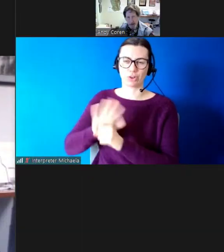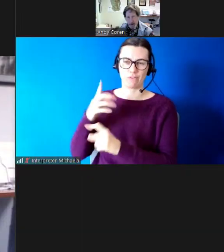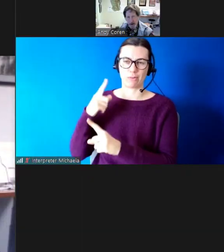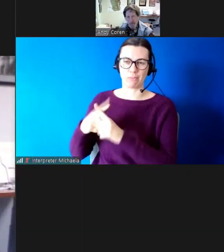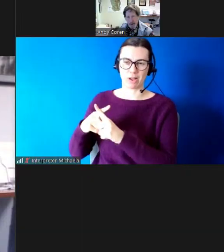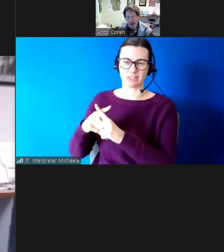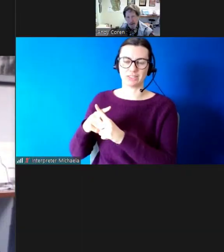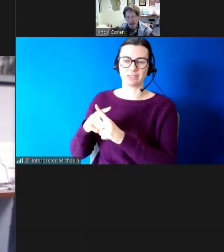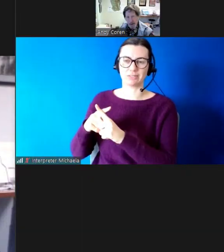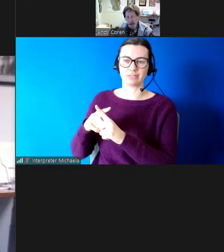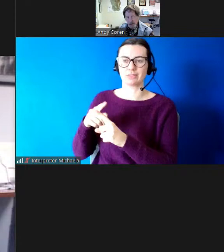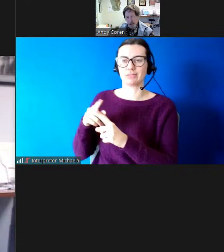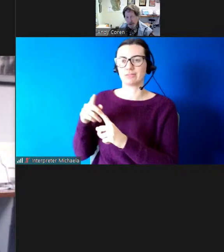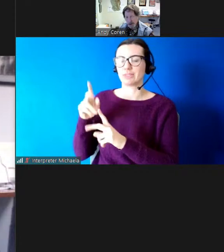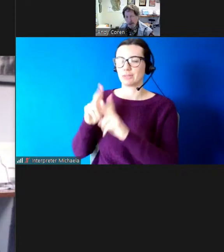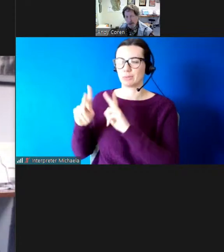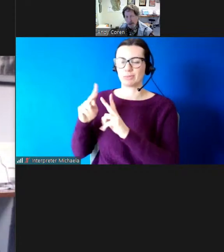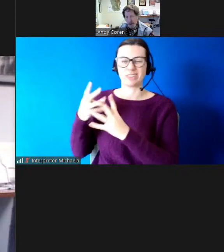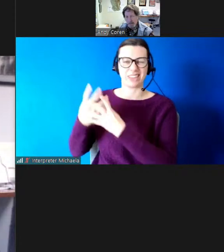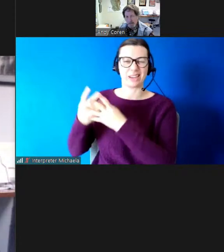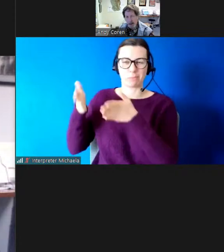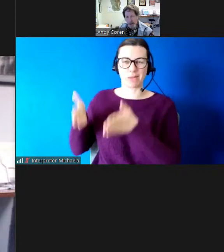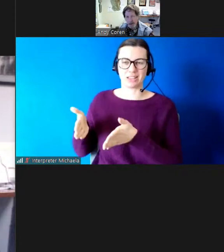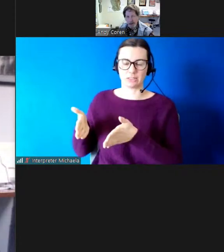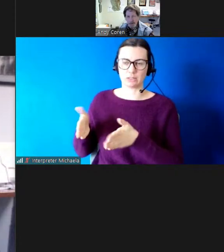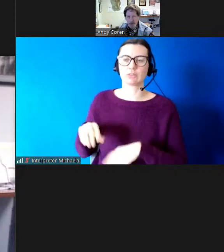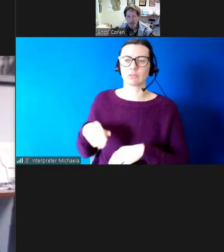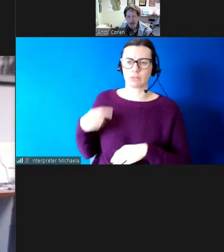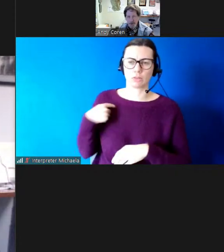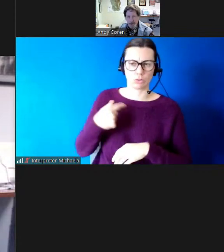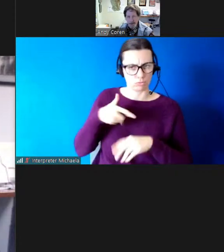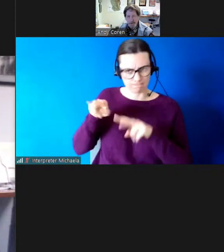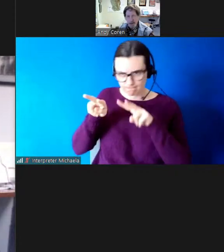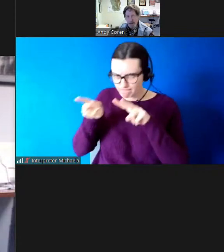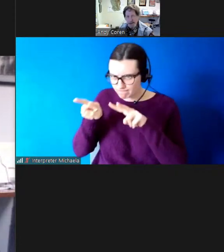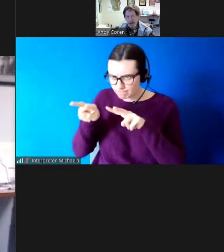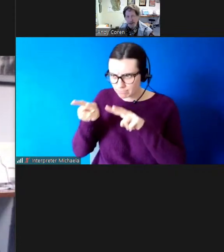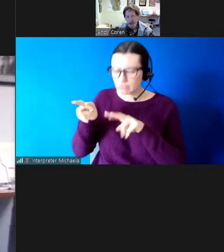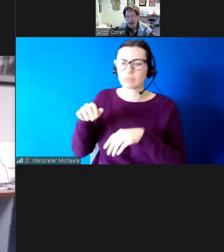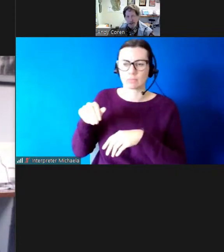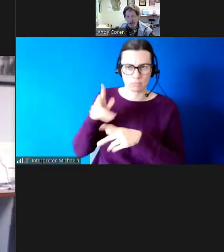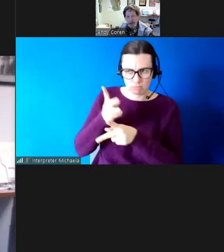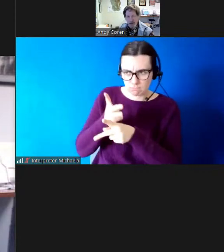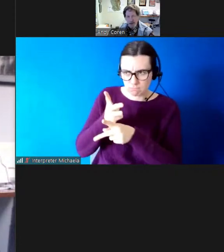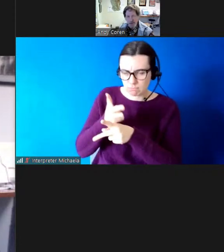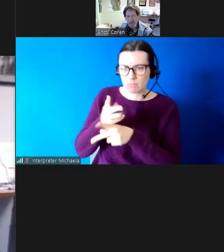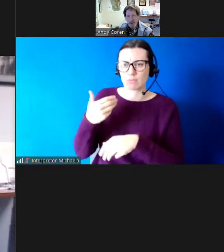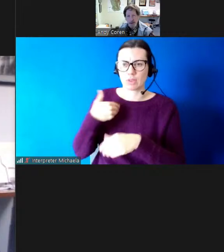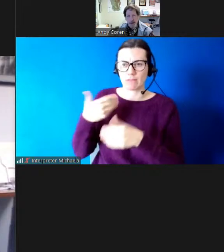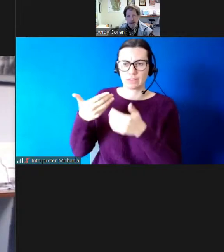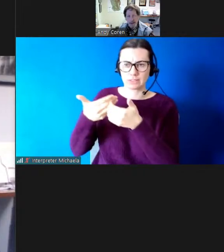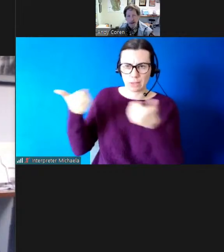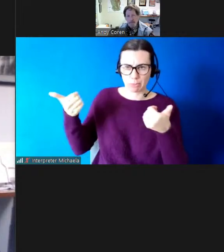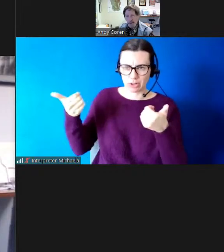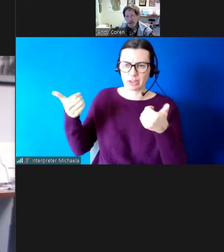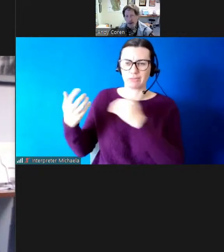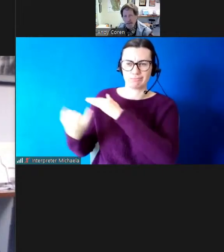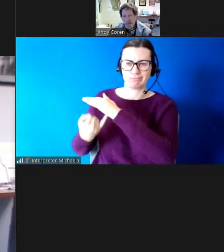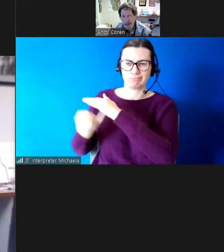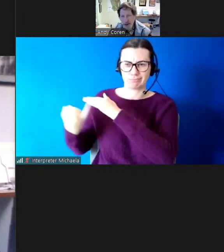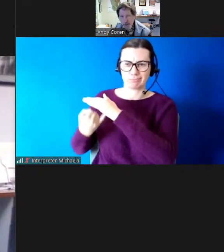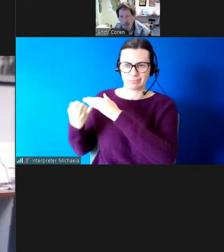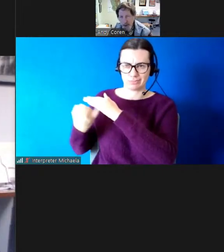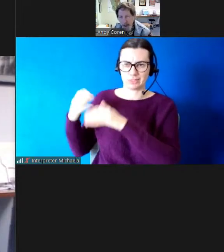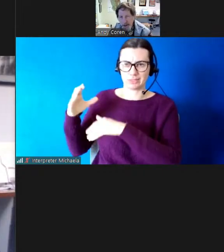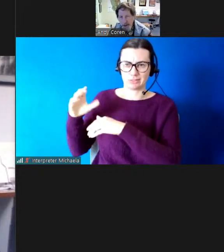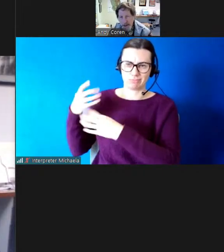taken care of and closely monitored, moved into separate isolation cells, and so on and so forth. There have been other